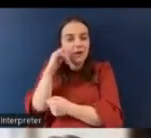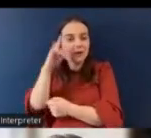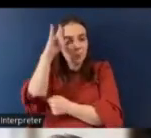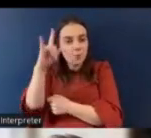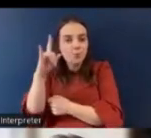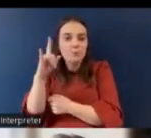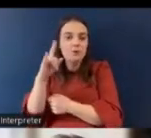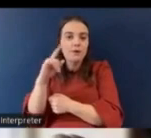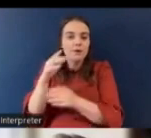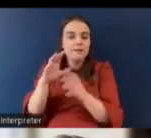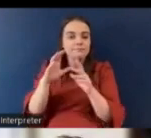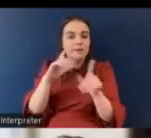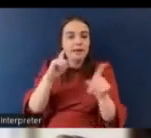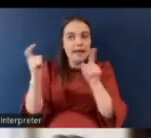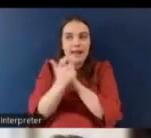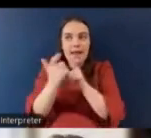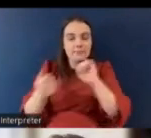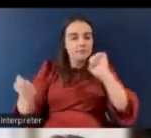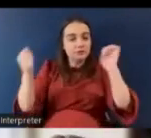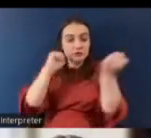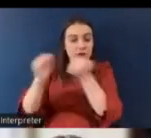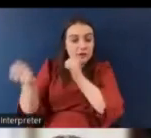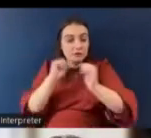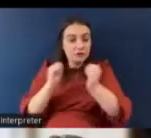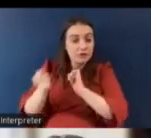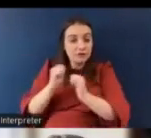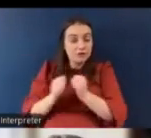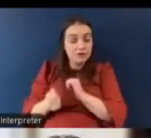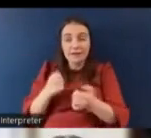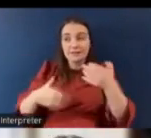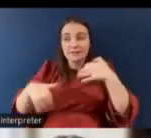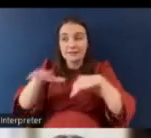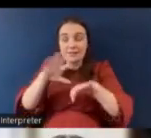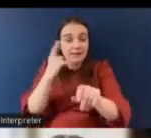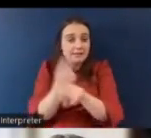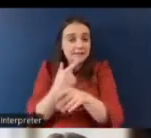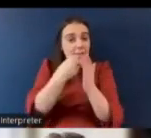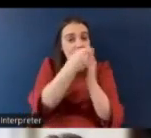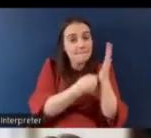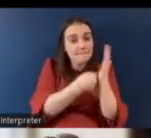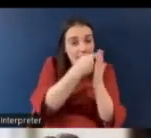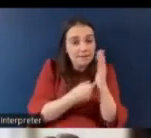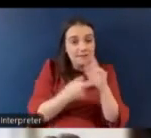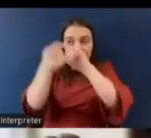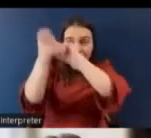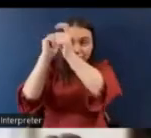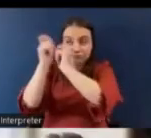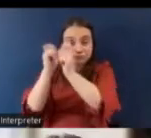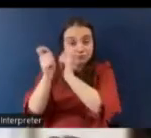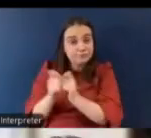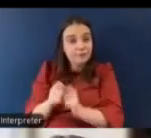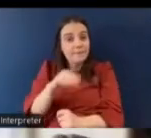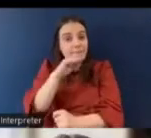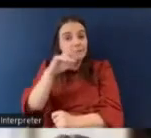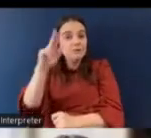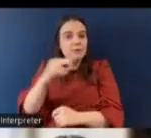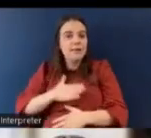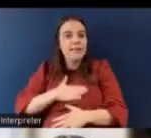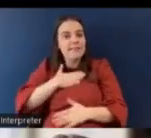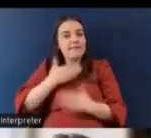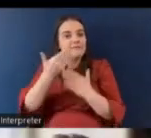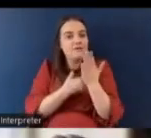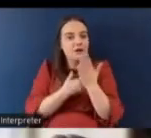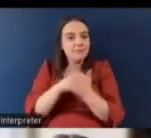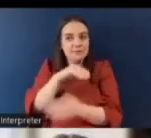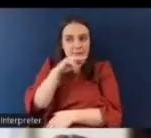such a rapidly evolving space in terms of the available science, in terms of the policy landscape, we hope that these can be living documents that